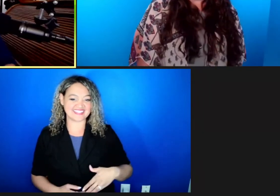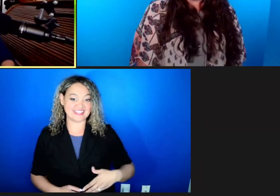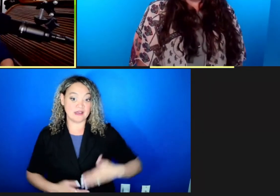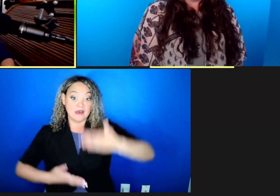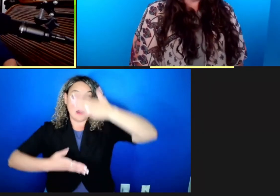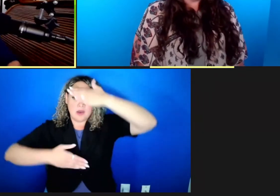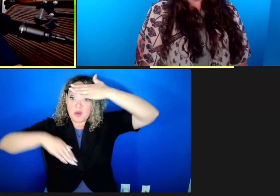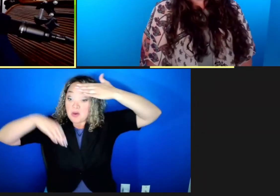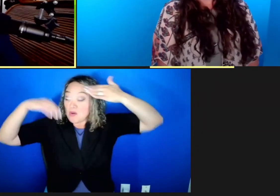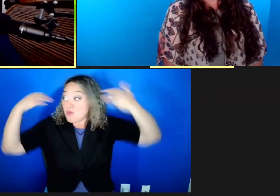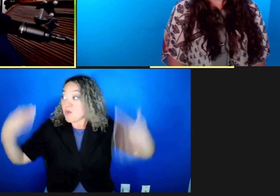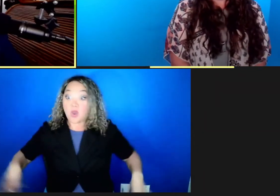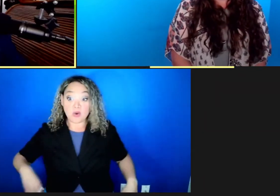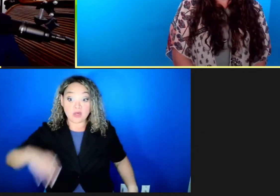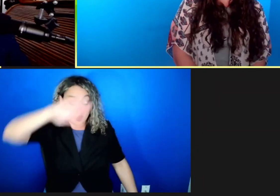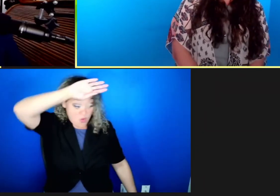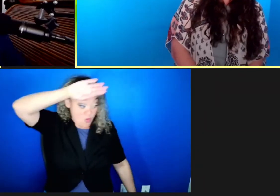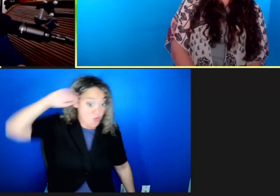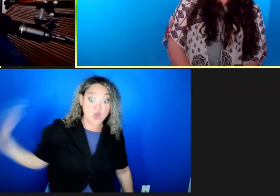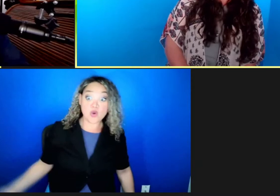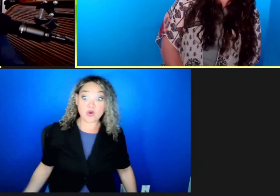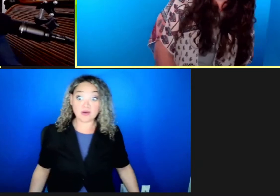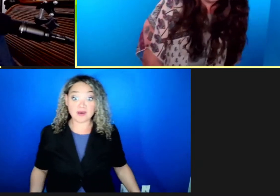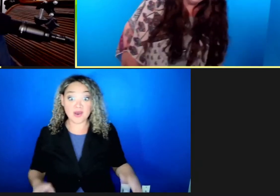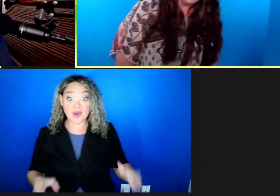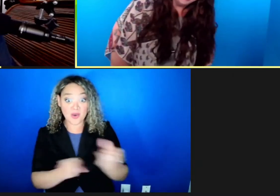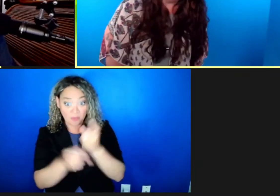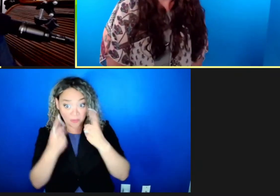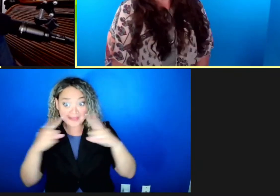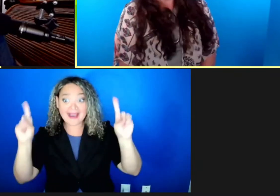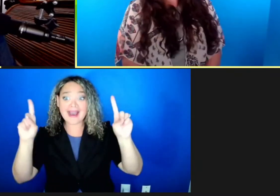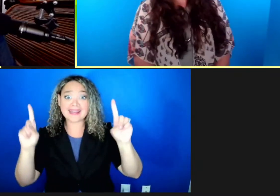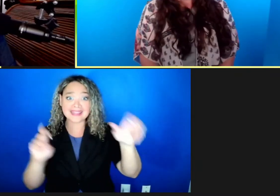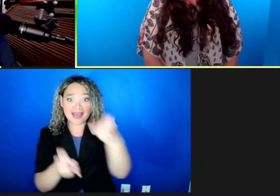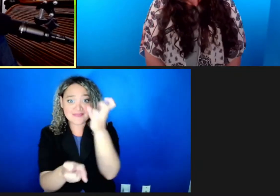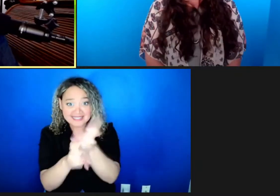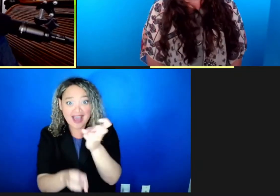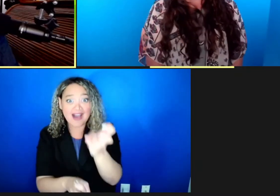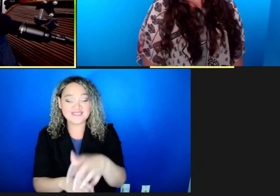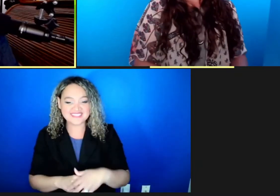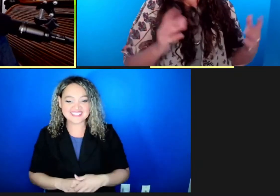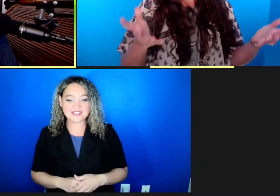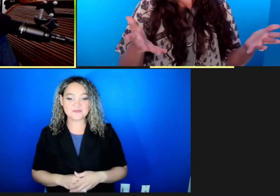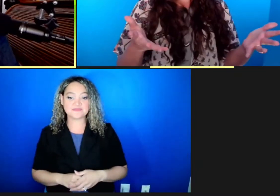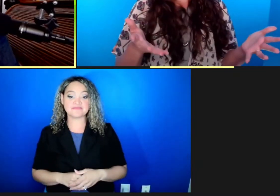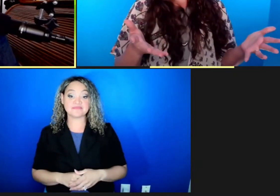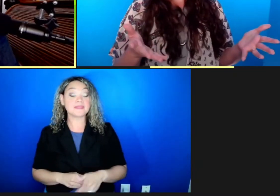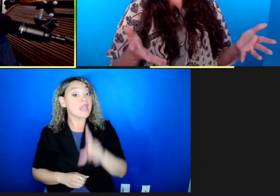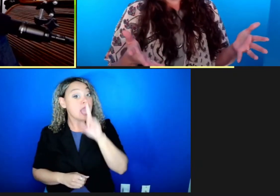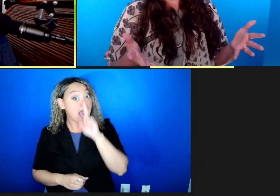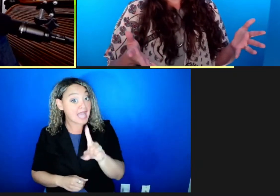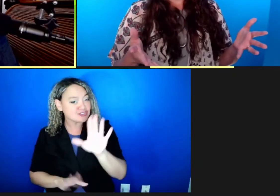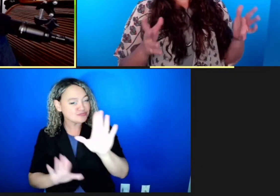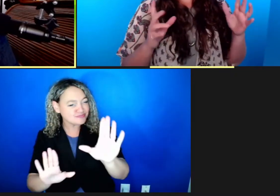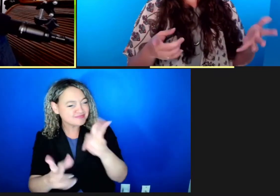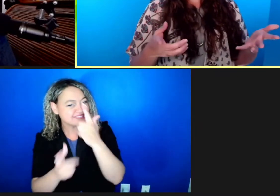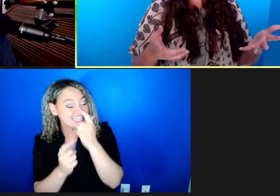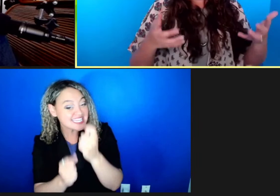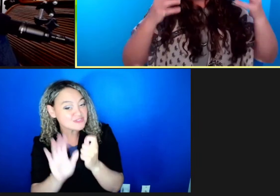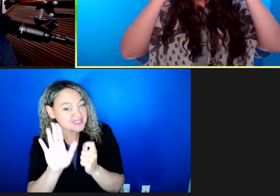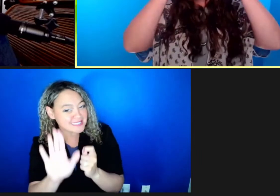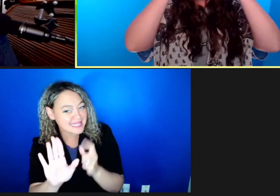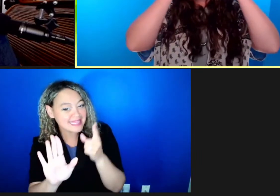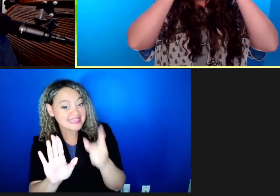whew. There. That was tough. My. Yeah, that was tough. Well, it's interesting though, because that